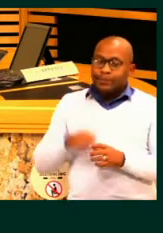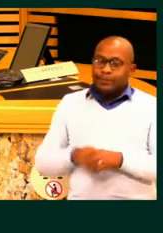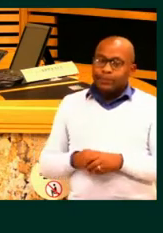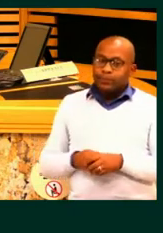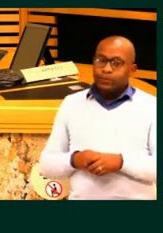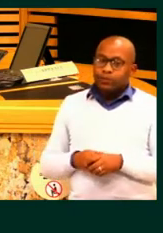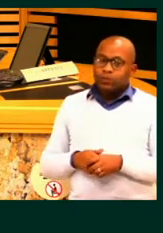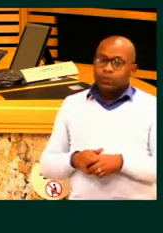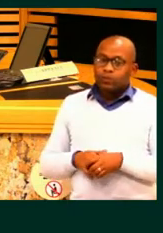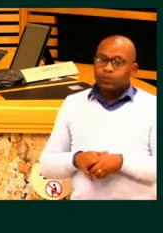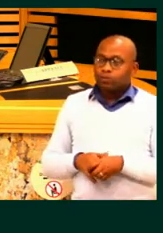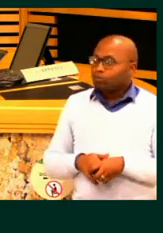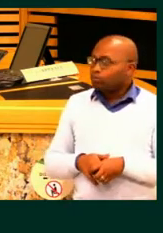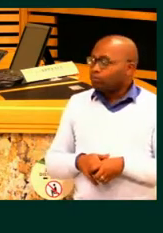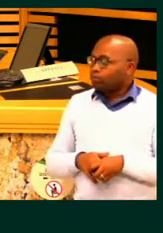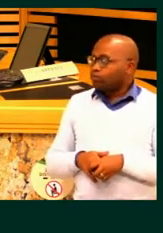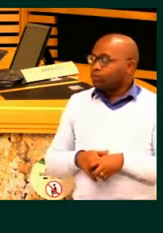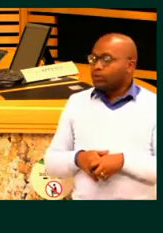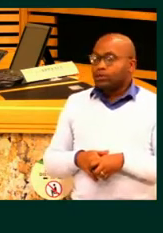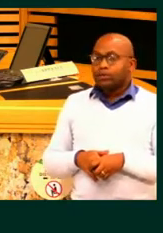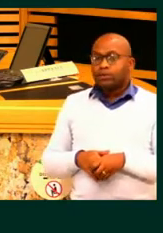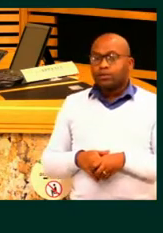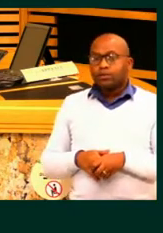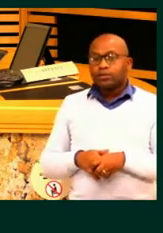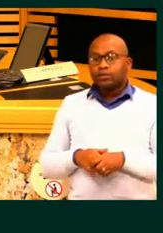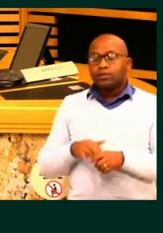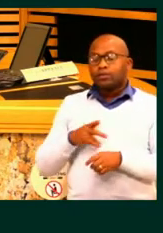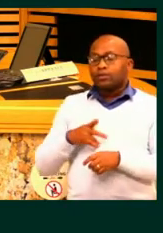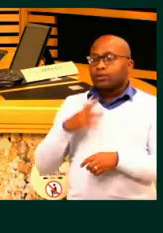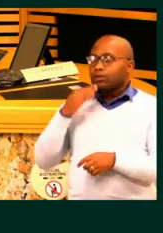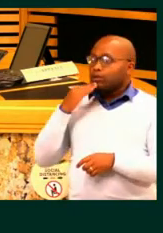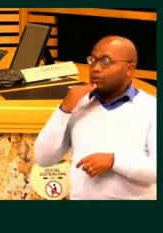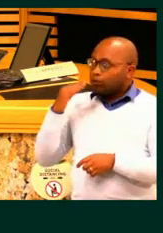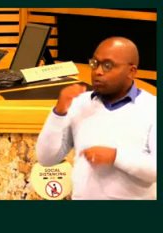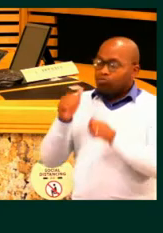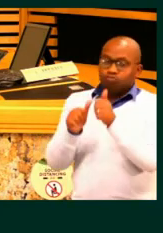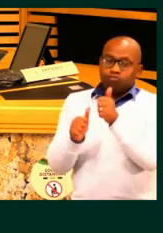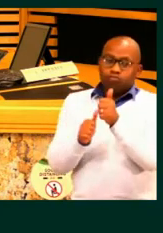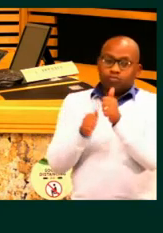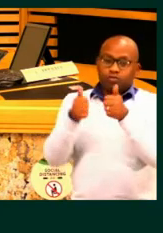m thank you very much honorable Deputy chair of